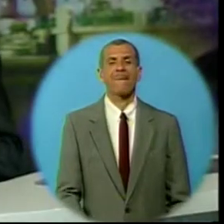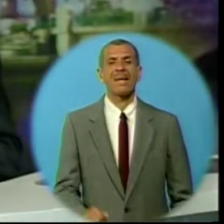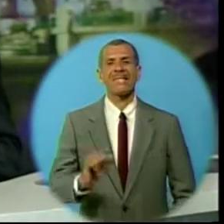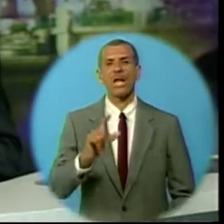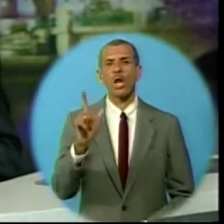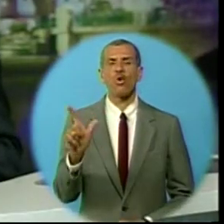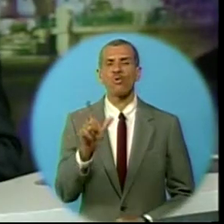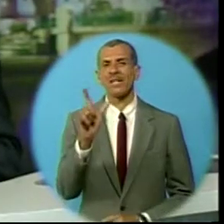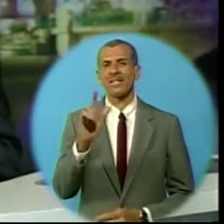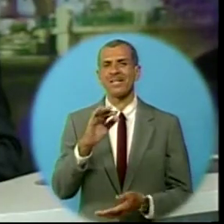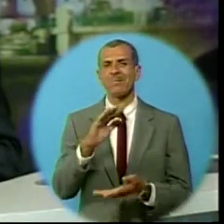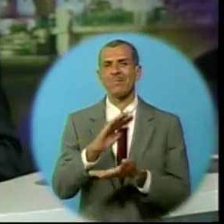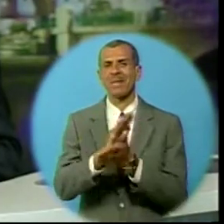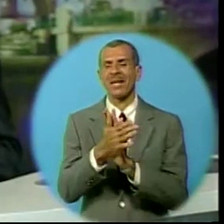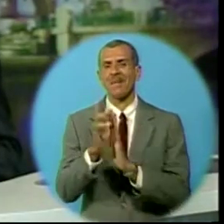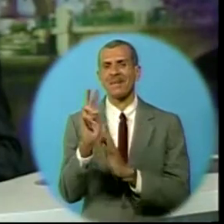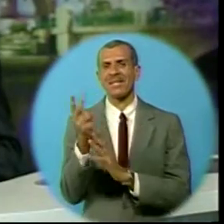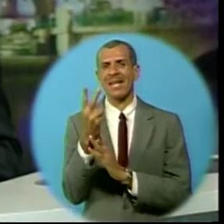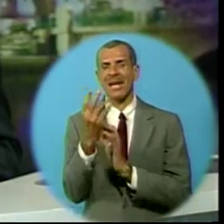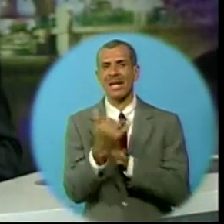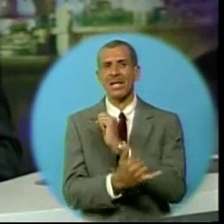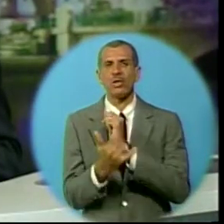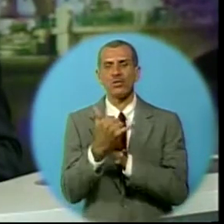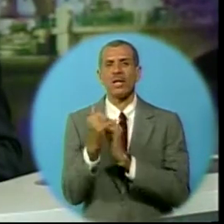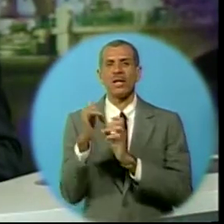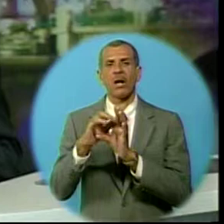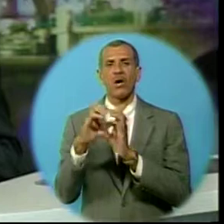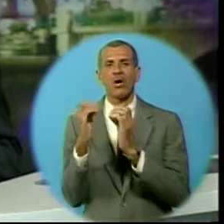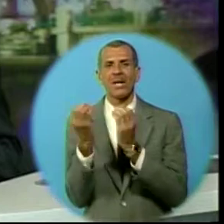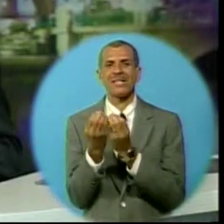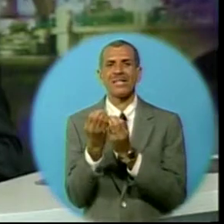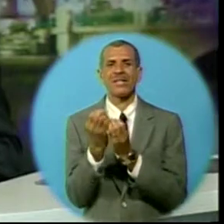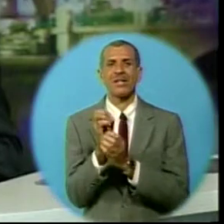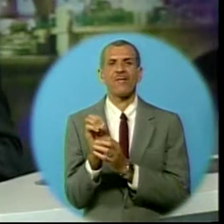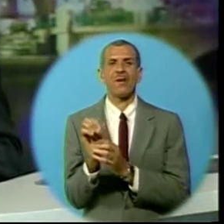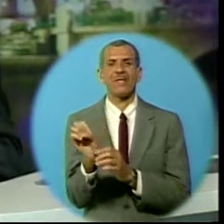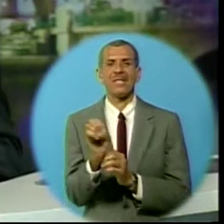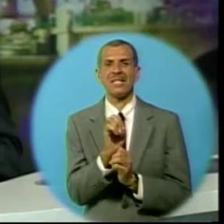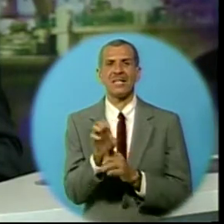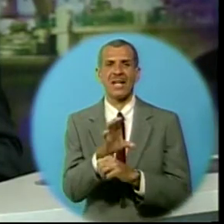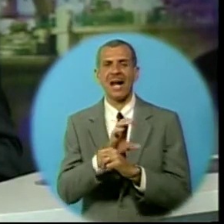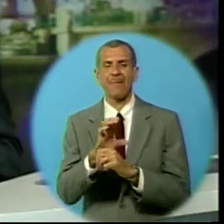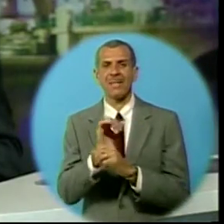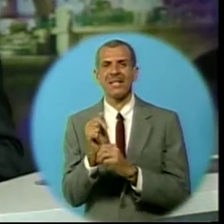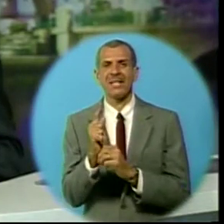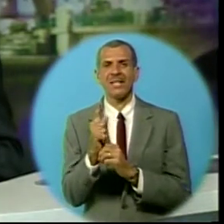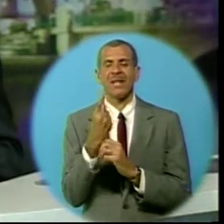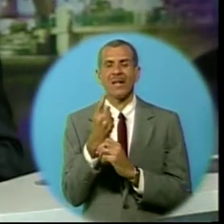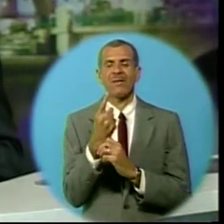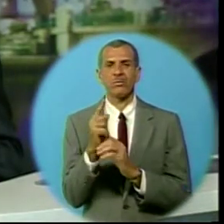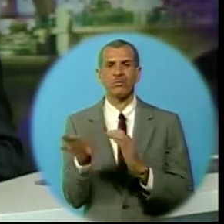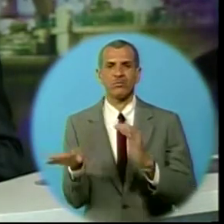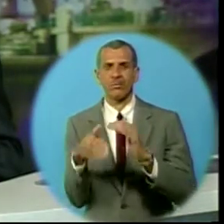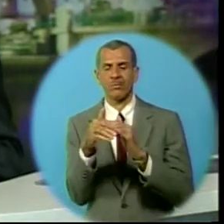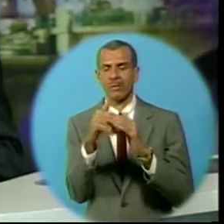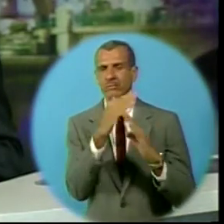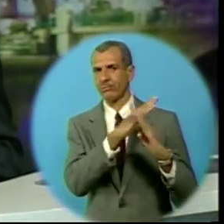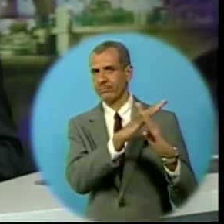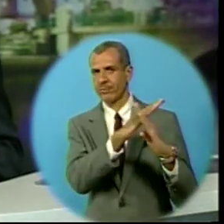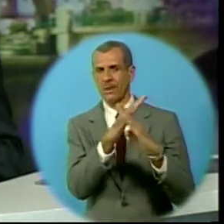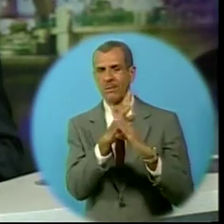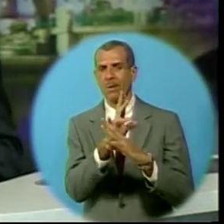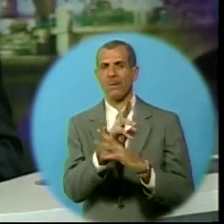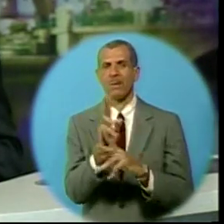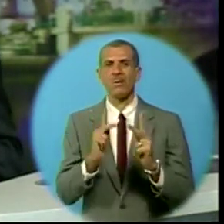Lucia has become the second country within the Organization of Eastern Caribbean States to place an immediate ban on nationals from